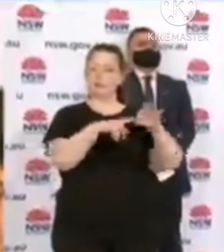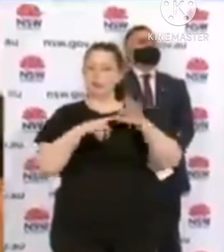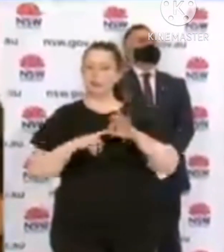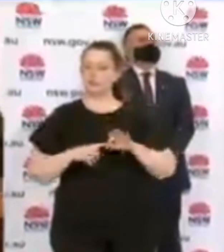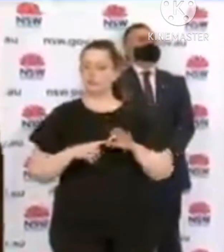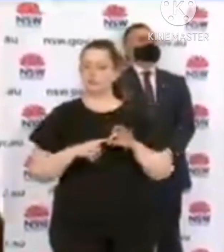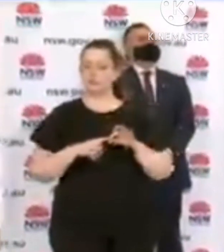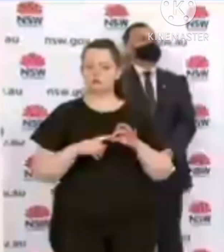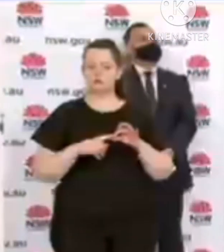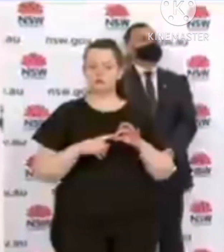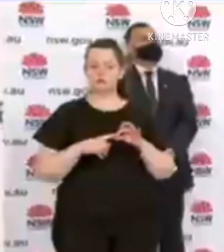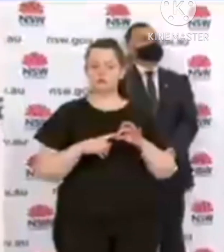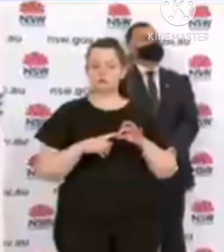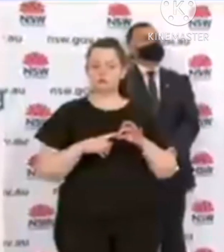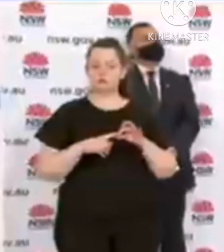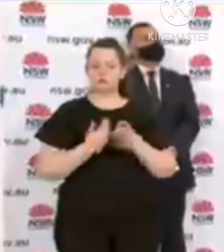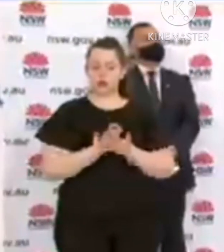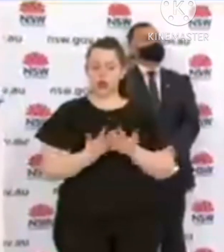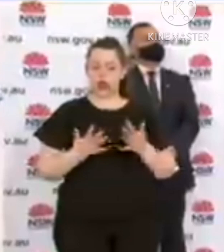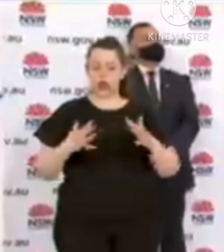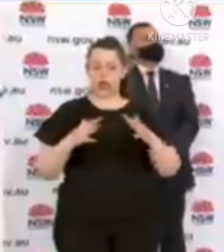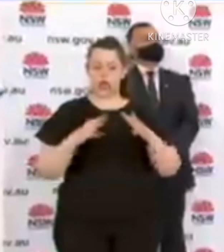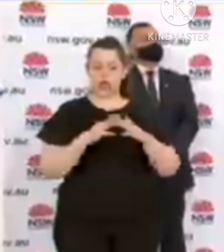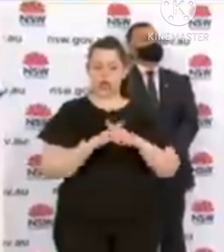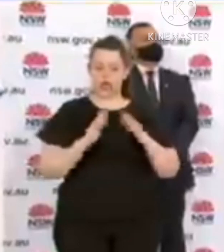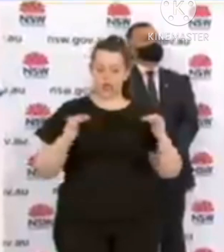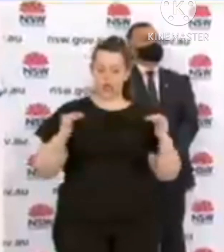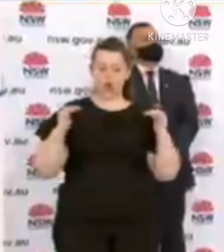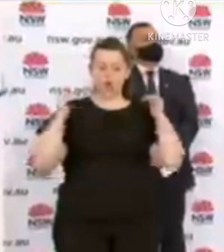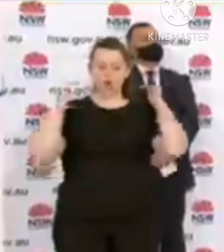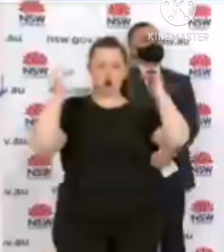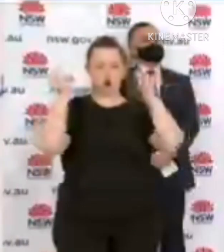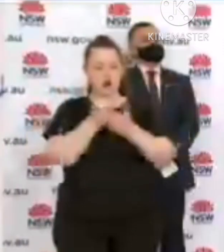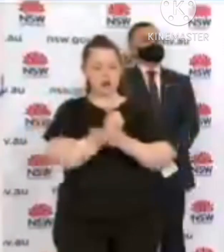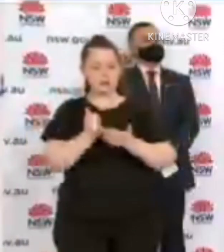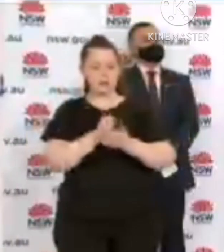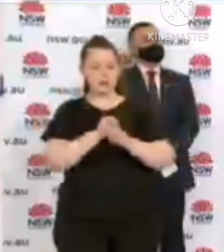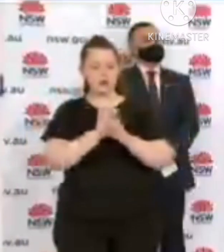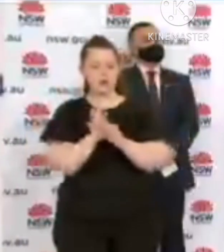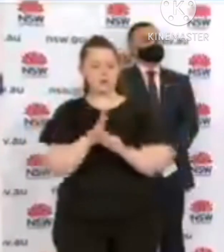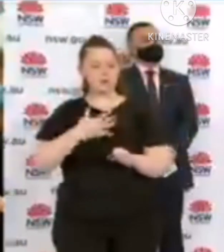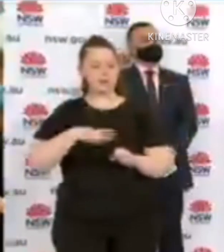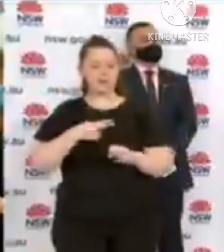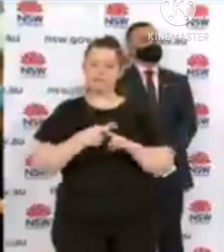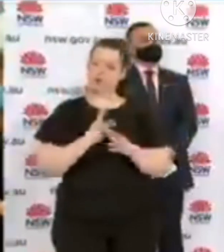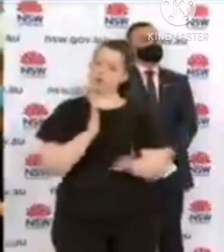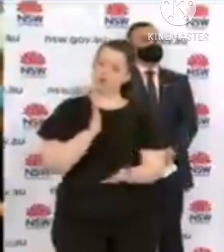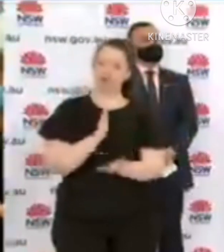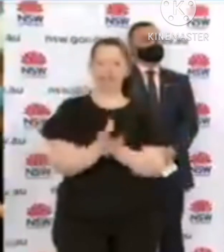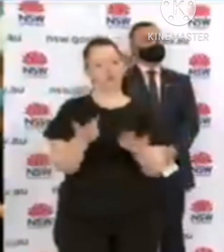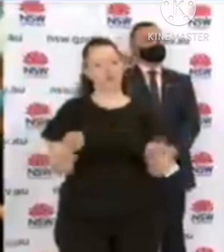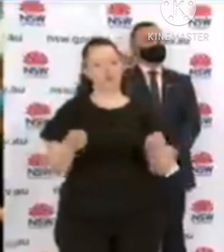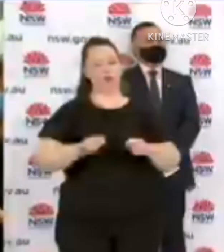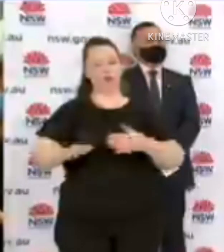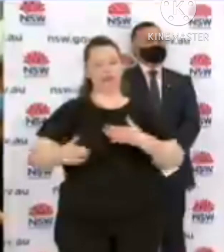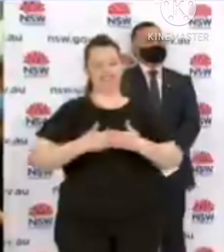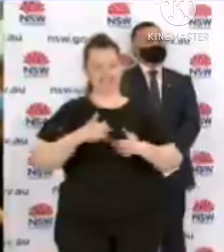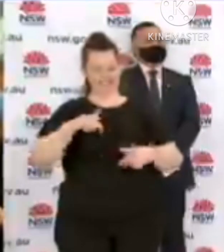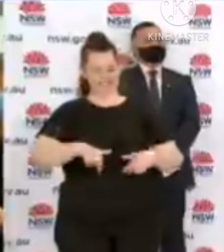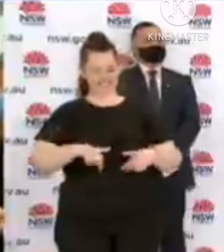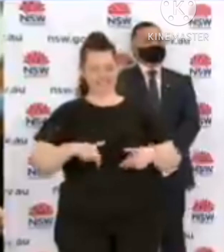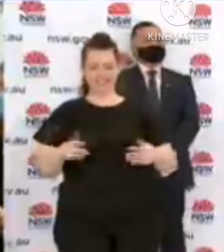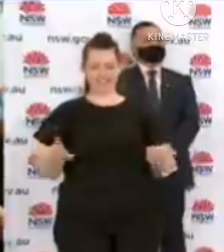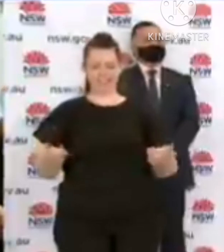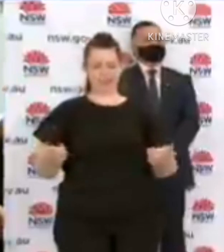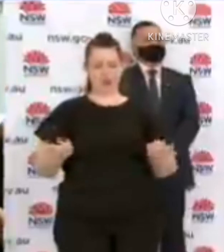1,200 cases a day before you institute a proper stage 4 lockdown? This lockdown is not as hard as